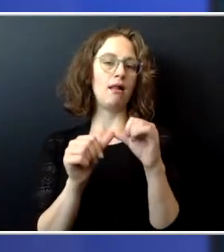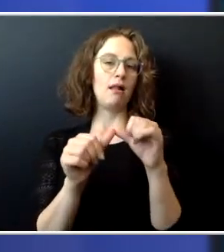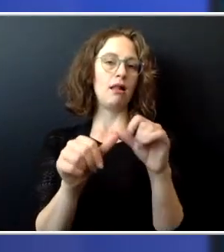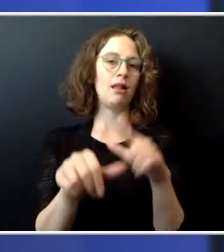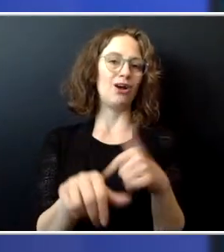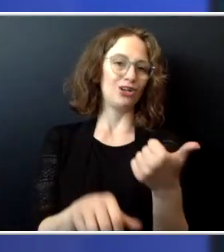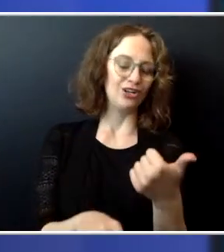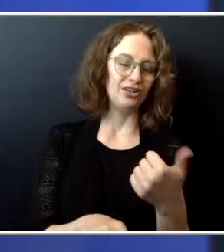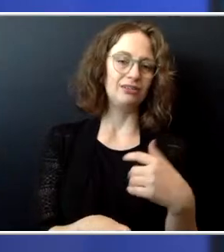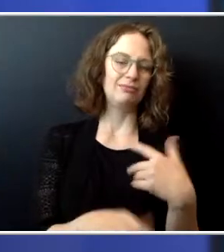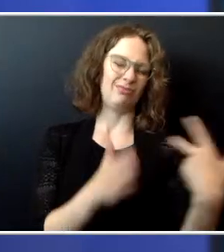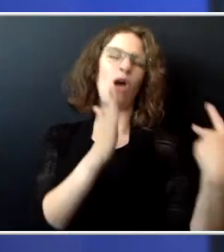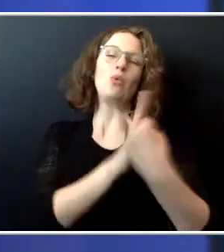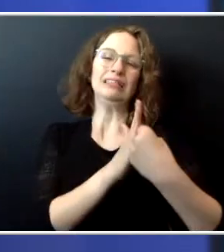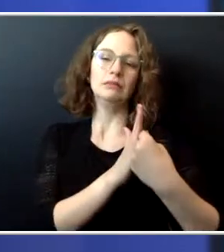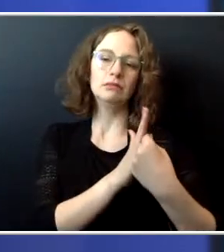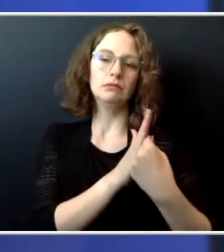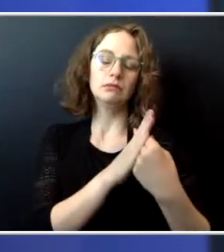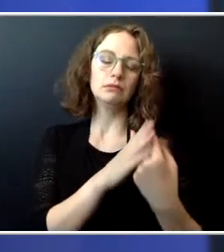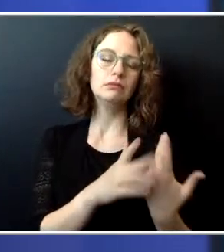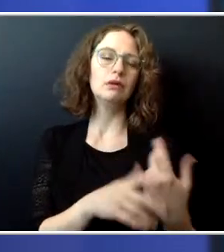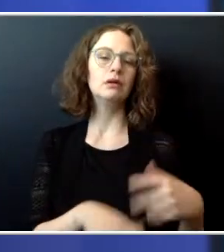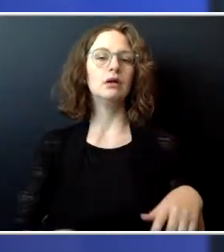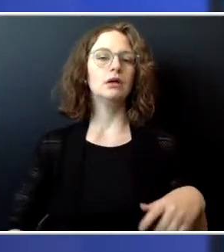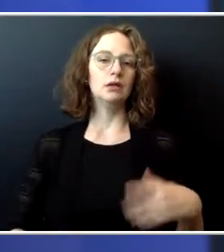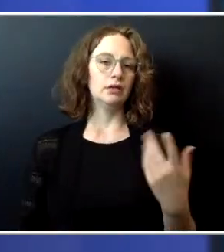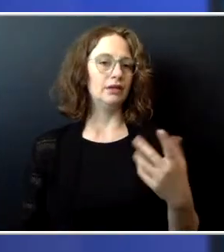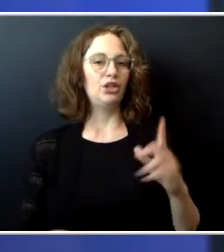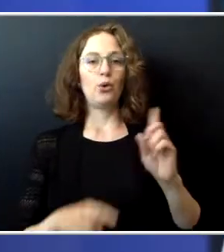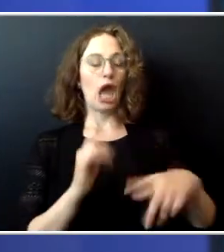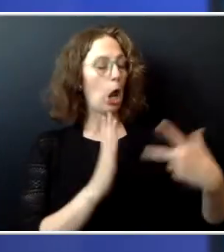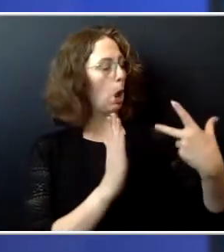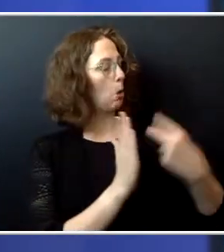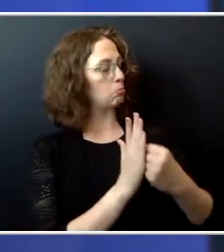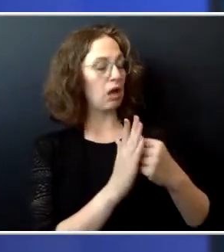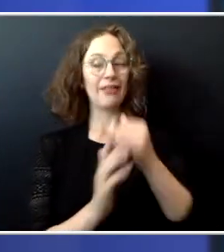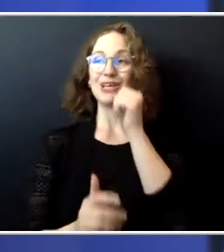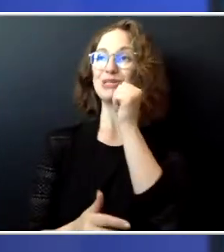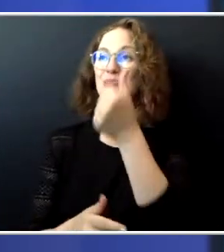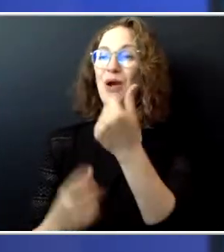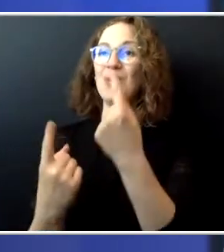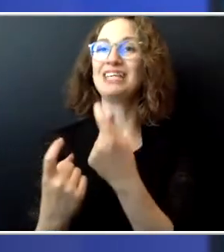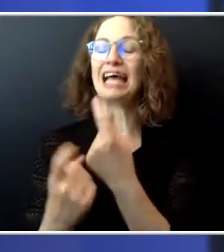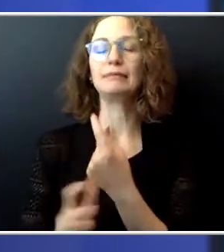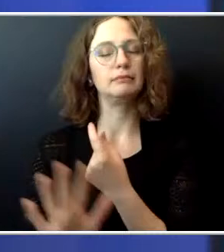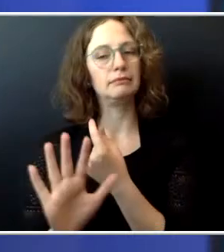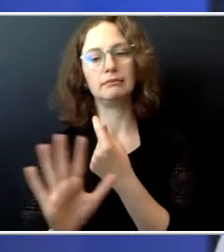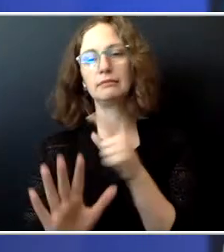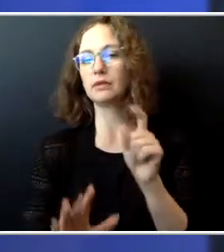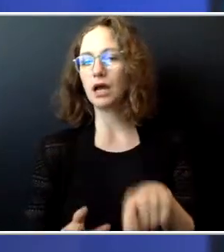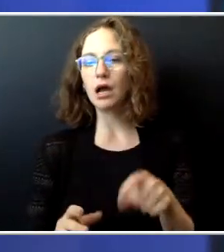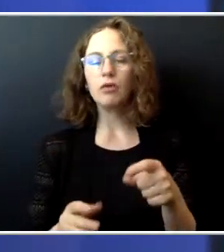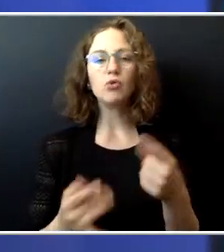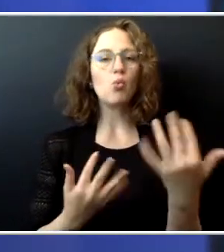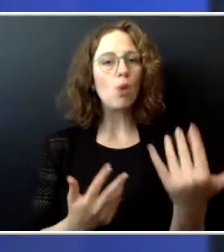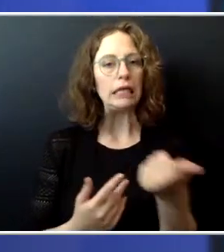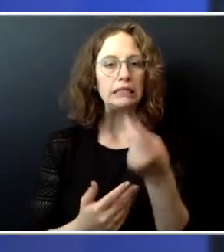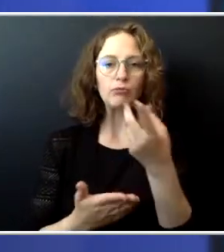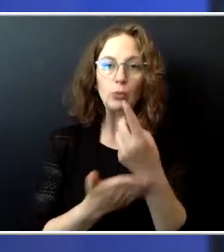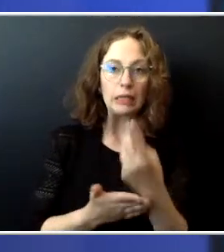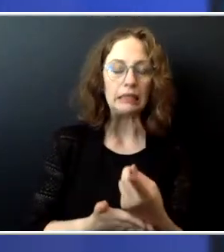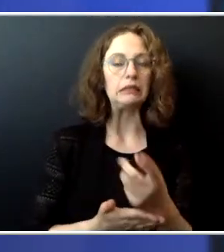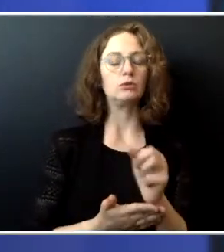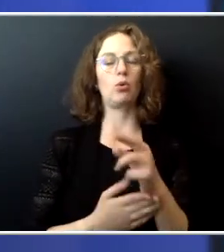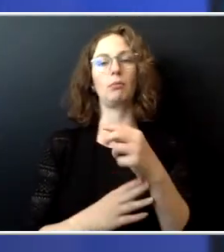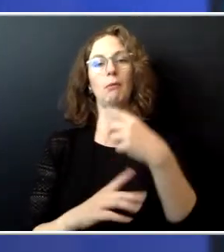the injection one day and then the next day go do the test. You have to wait, several weeks or a few months to get that because the injection lasts in